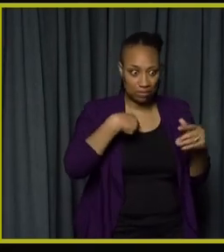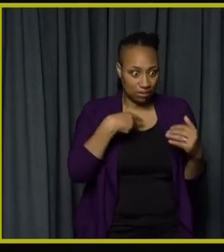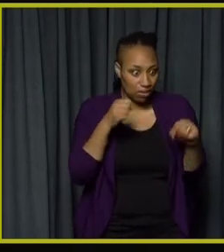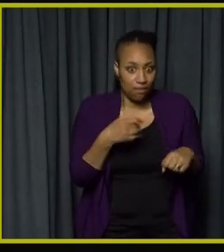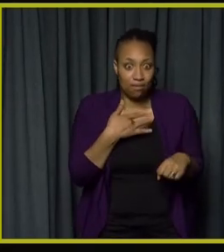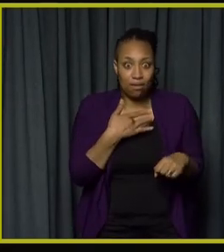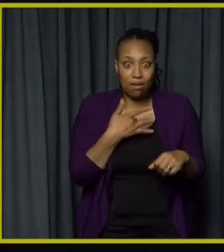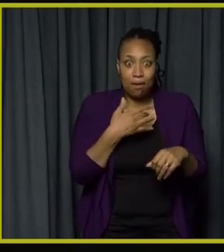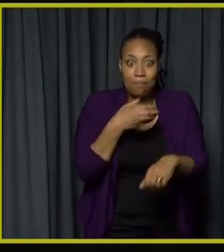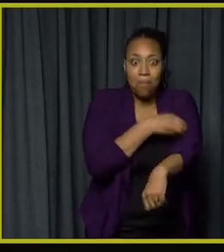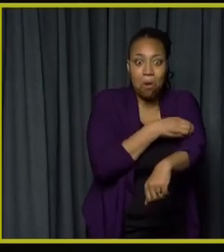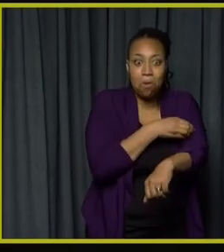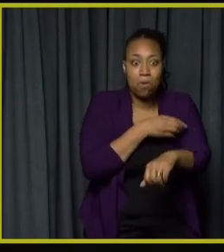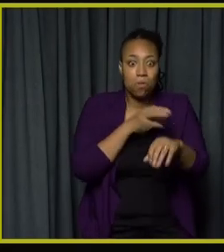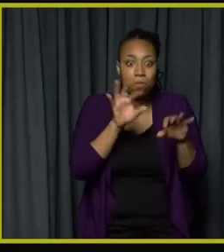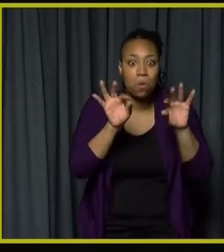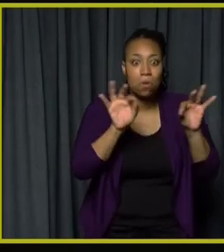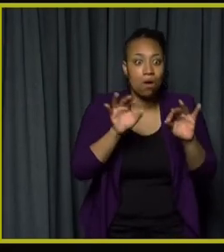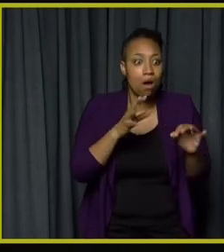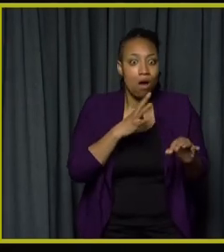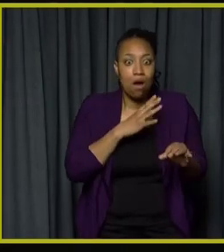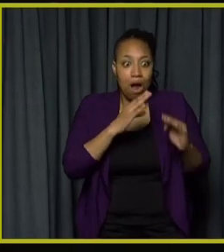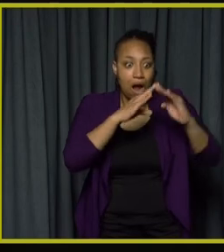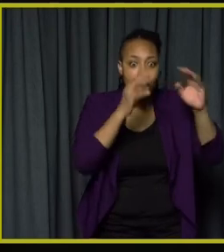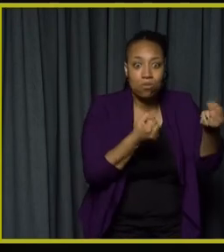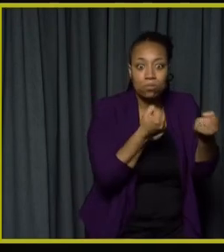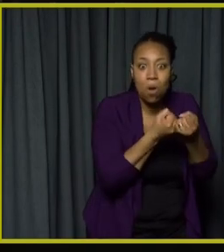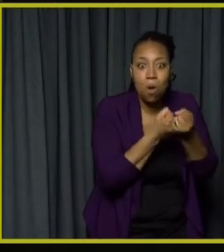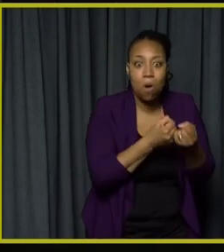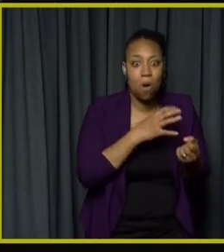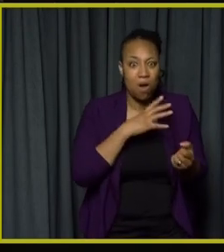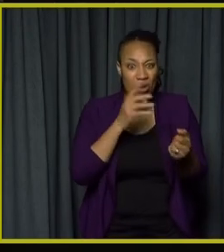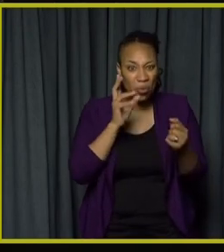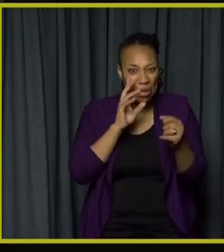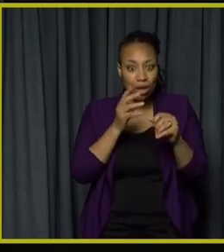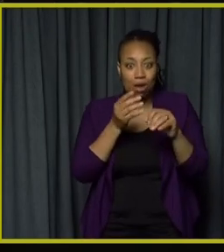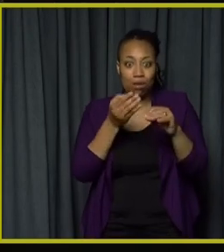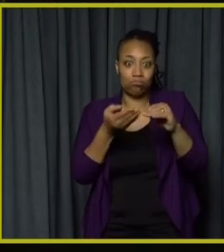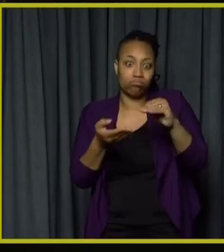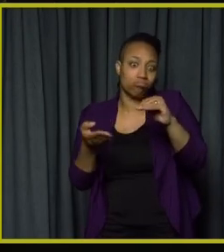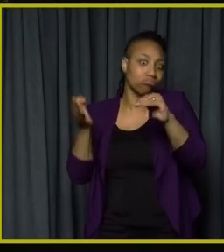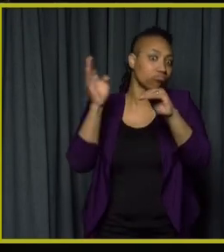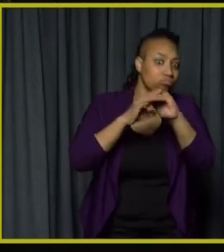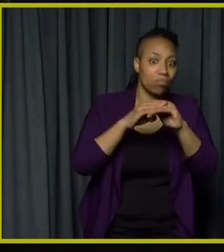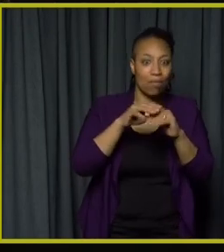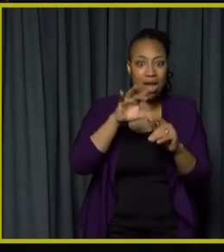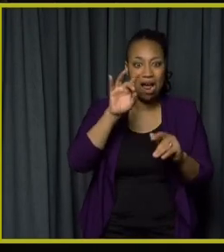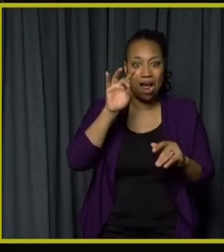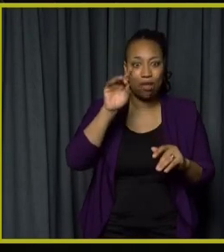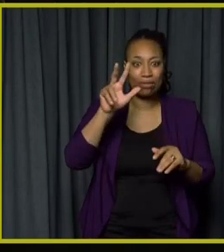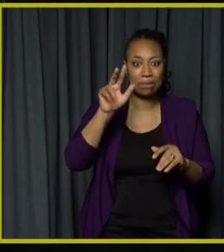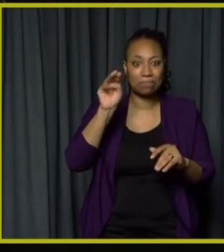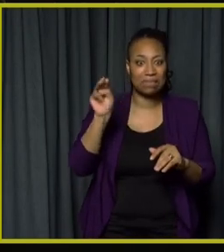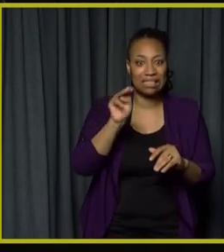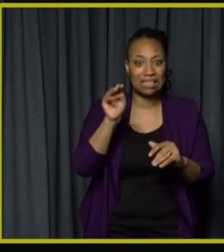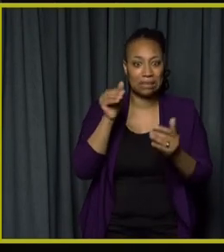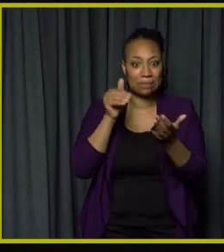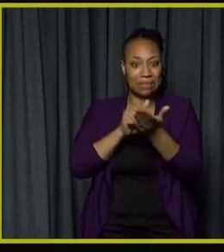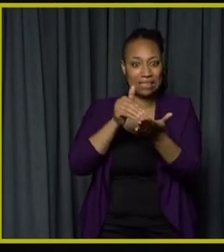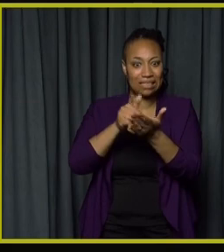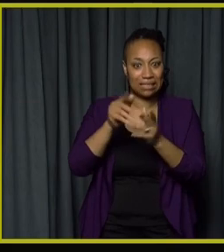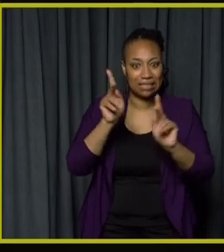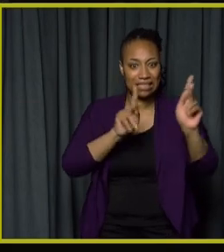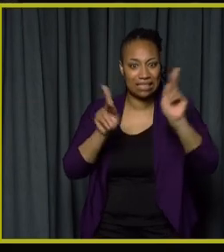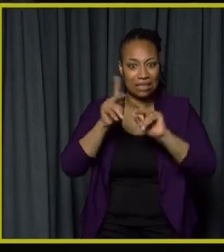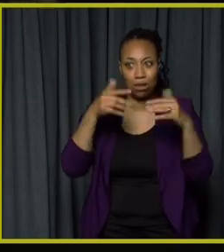83 million workers and by more than $1 trillion going into the economy. This would give life to our households